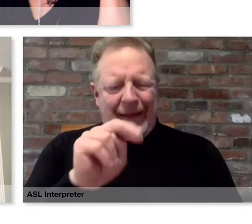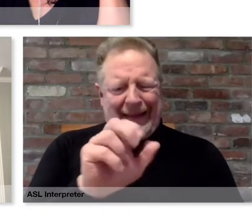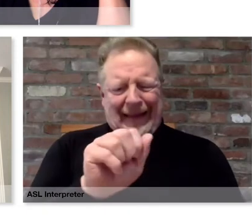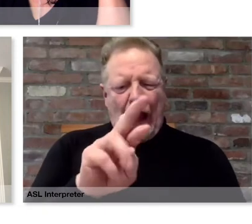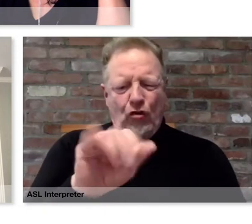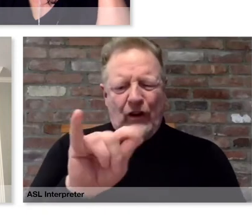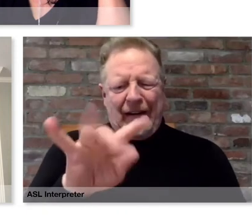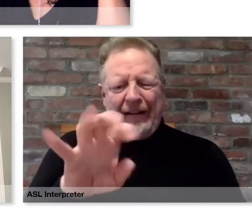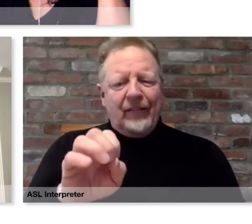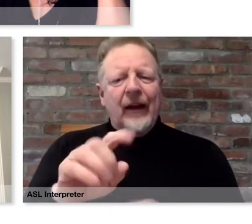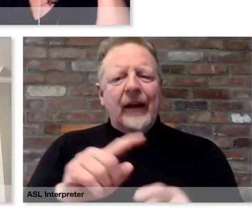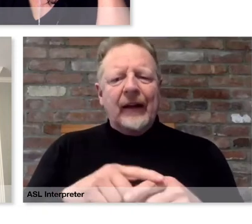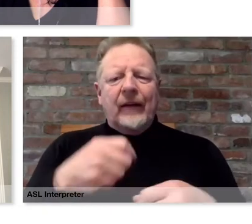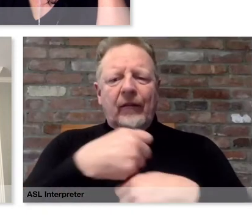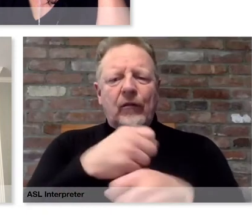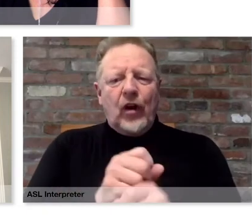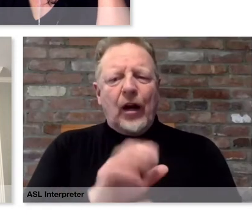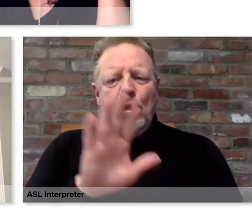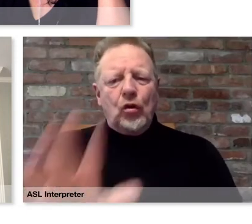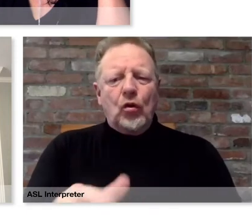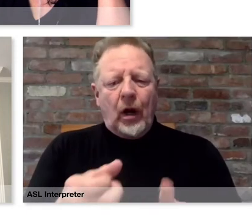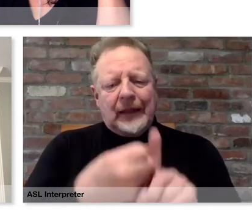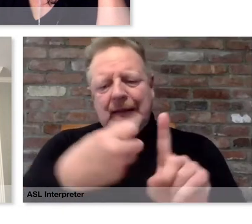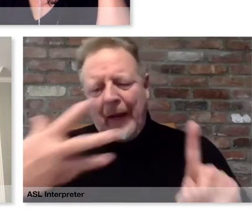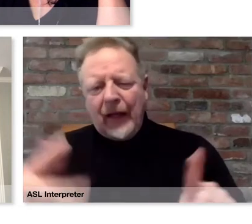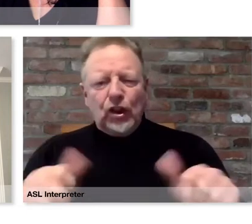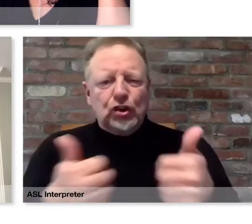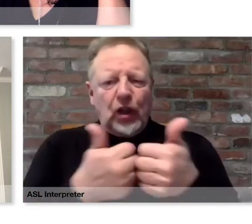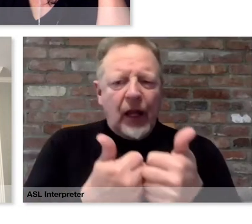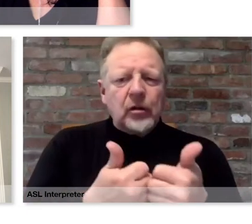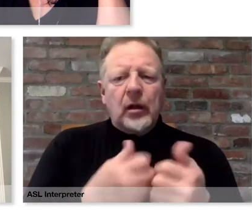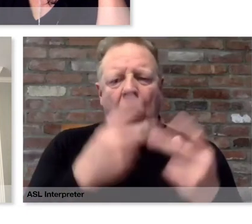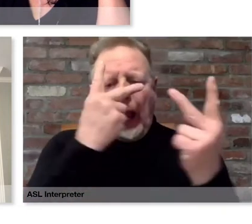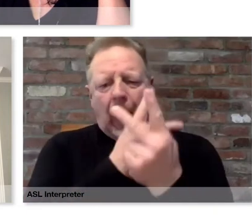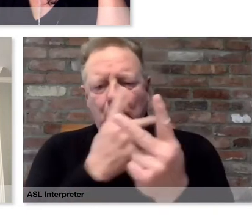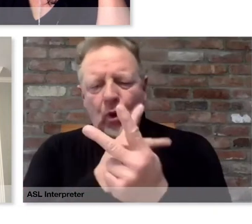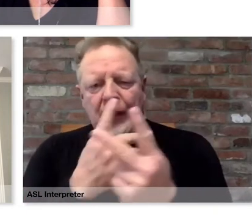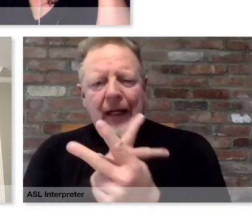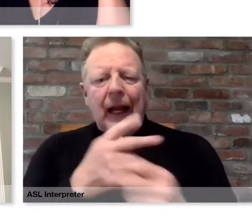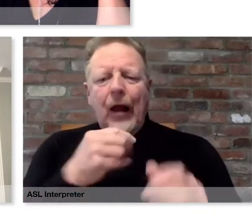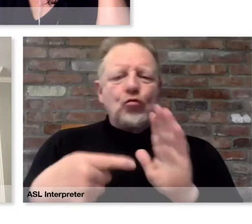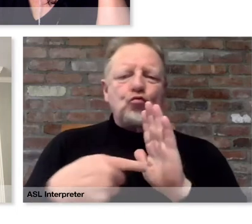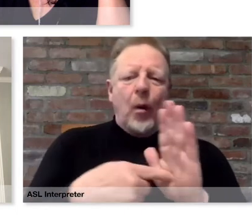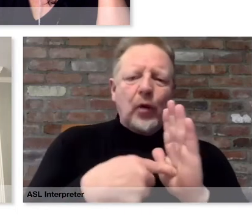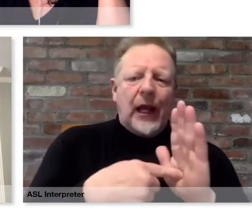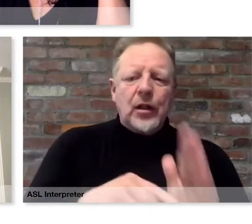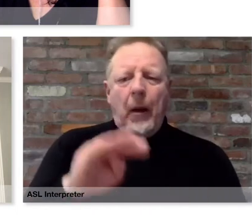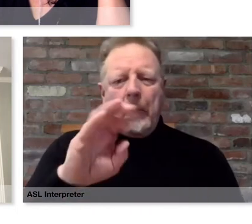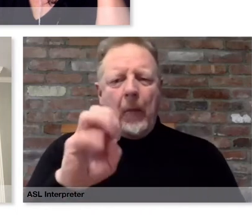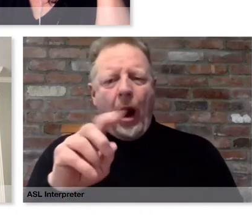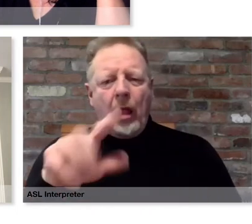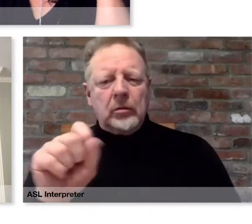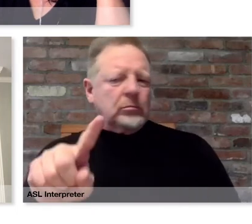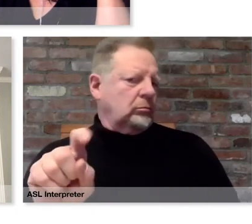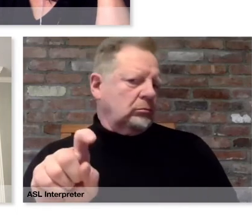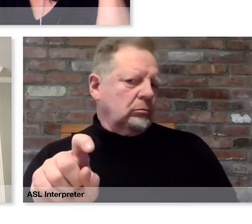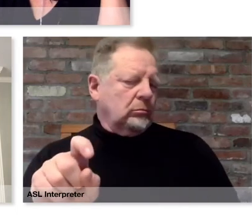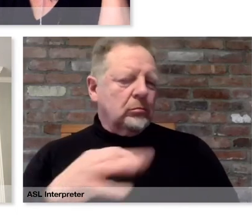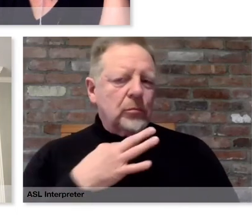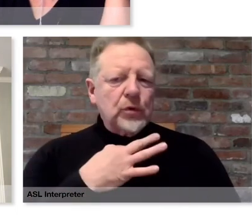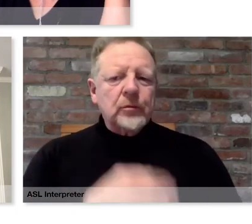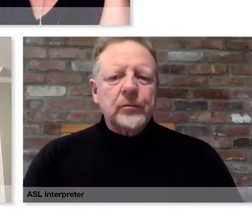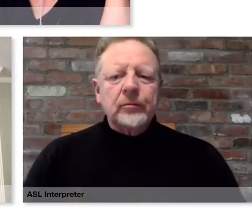in formulating, challenging, and expanding computationalist and representationalist models?